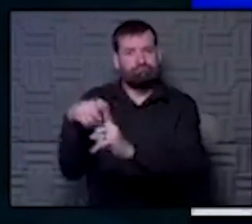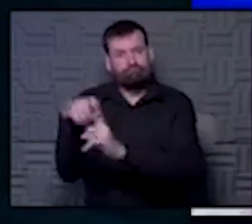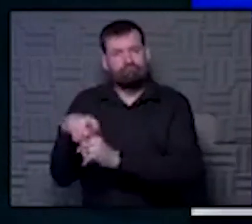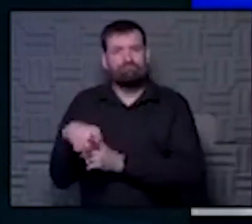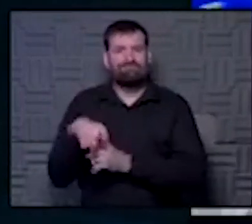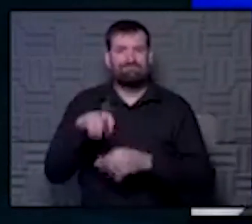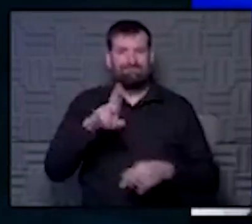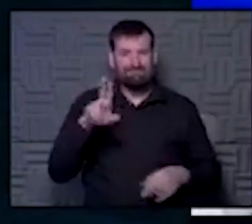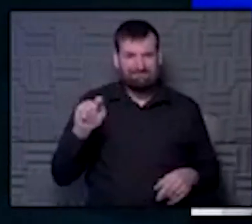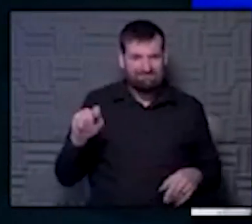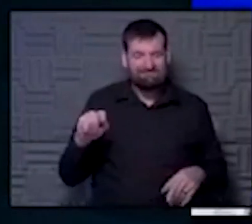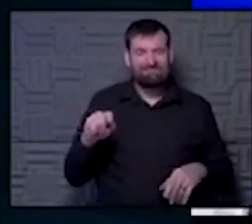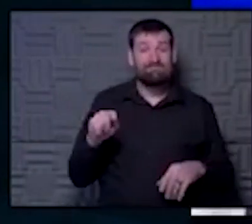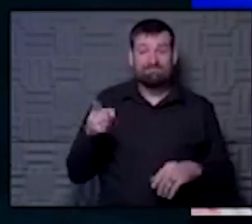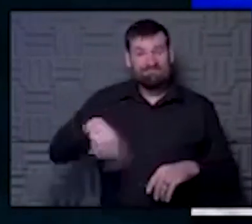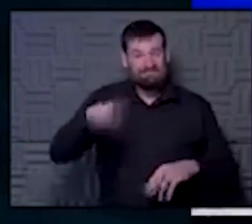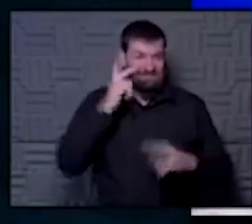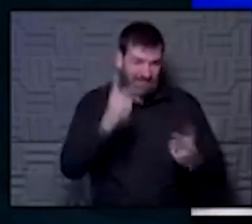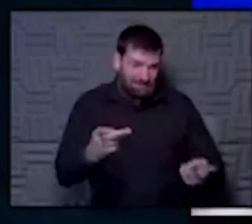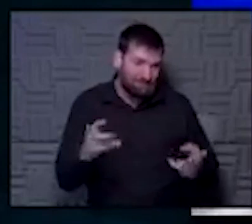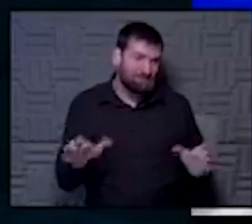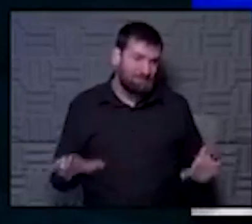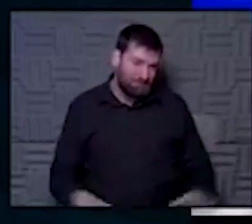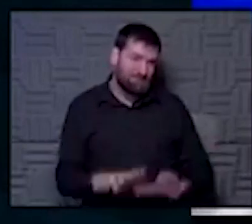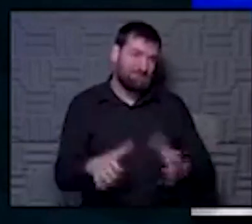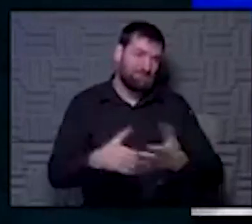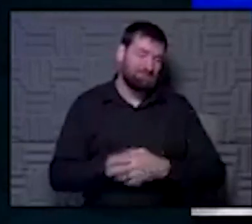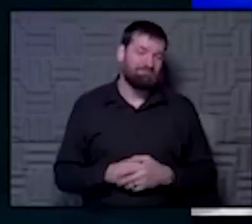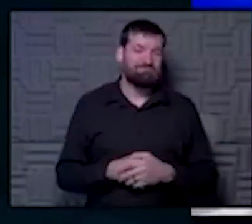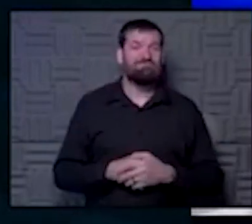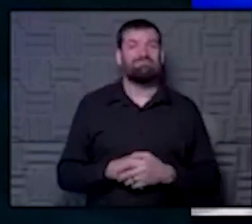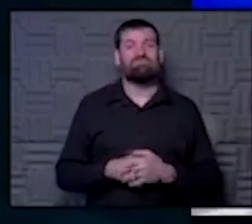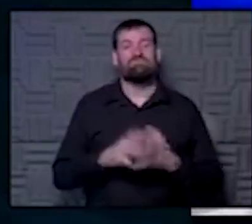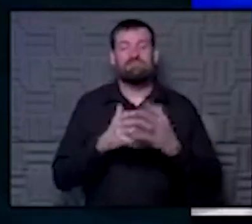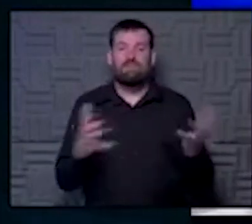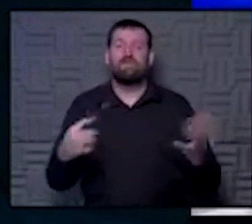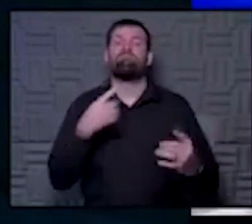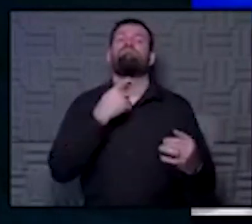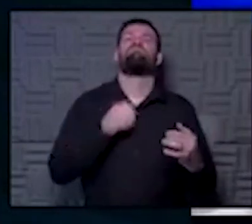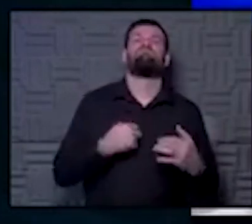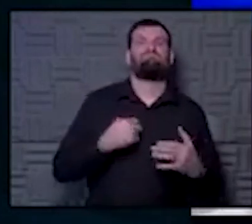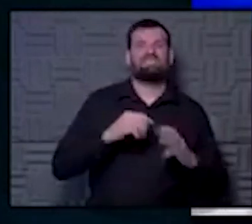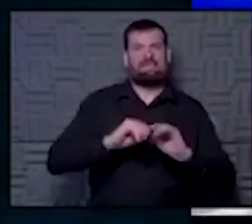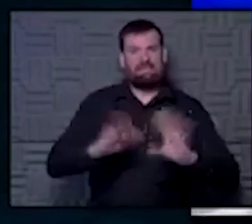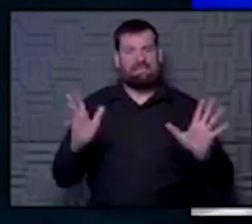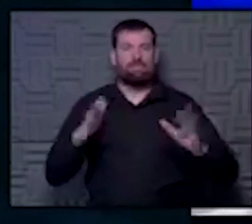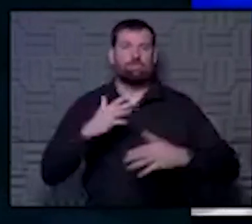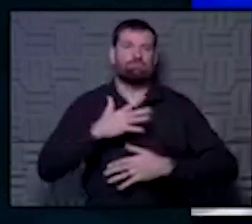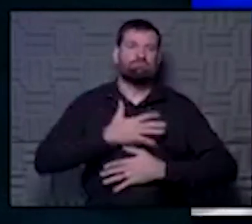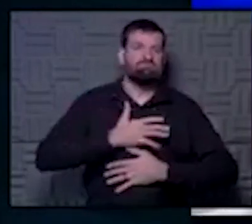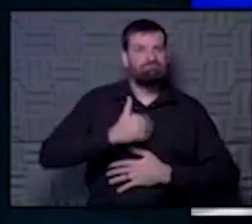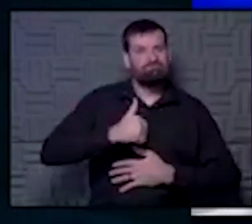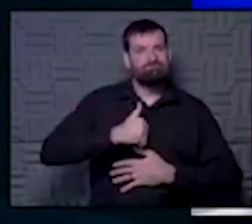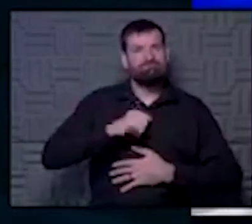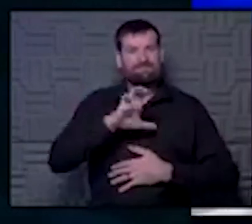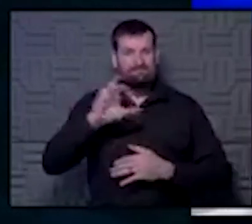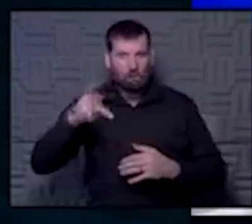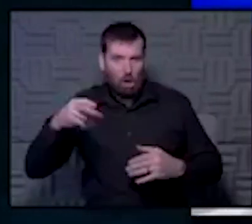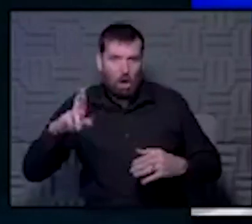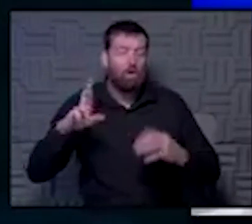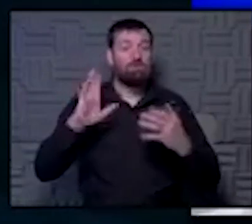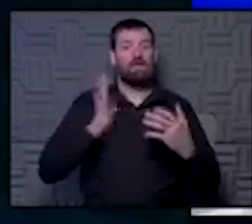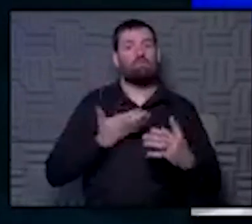working at the CF, that's kind of what you do. And a lot of airway clearance, a lot of pounding on chests and things of that nature. And our